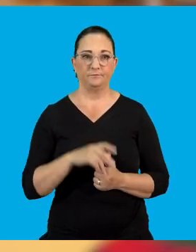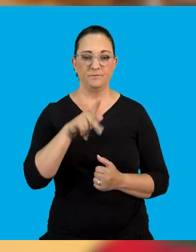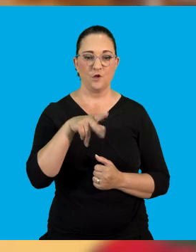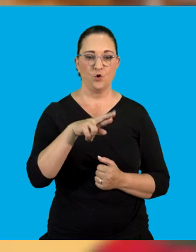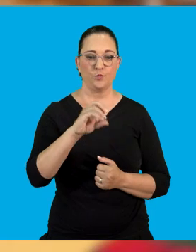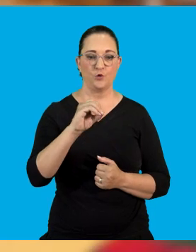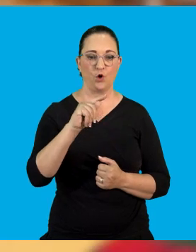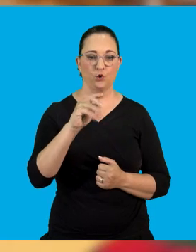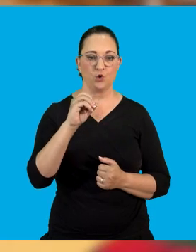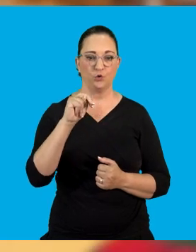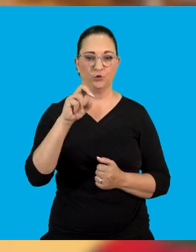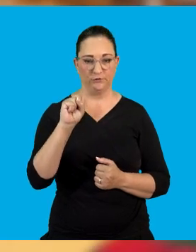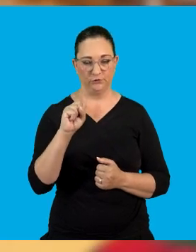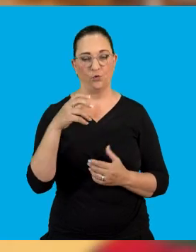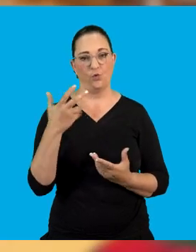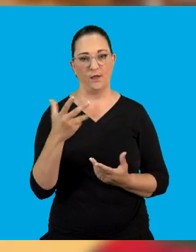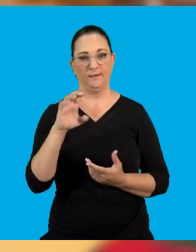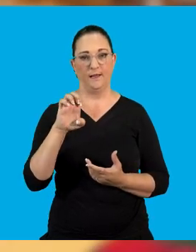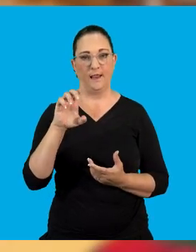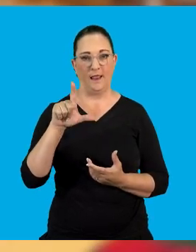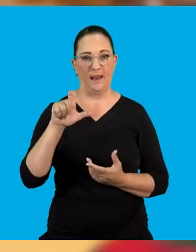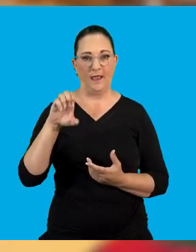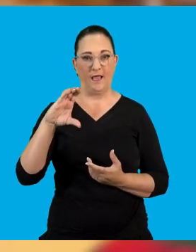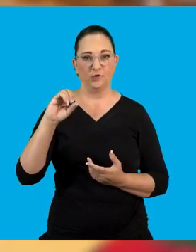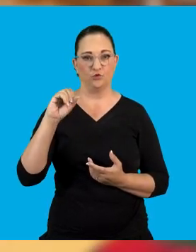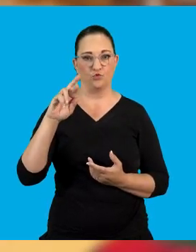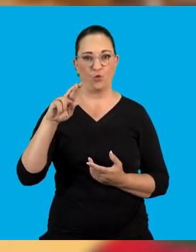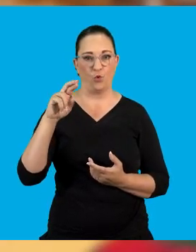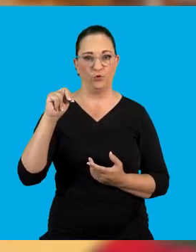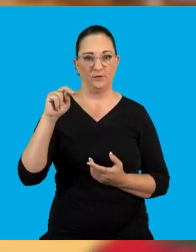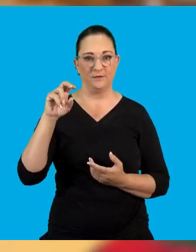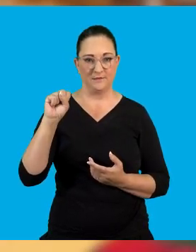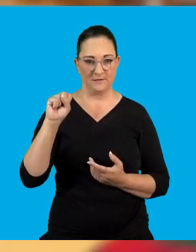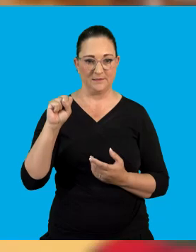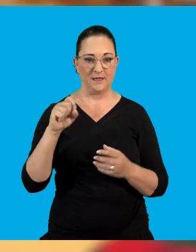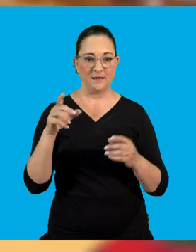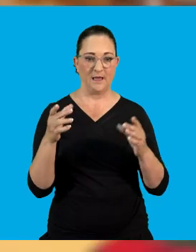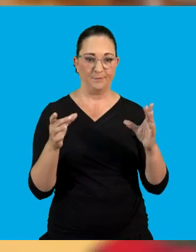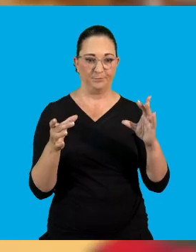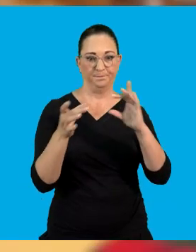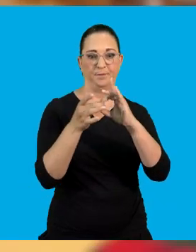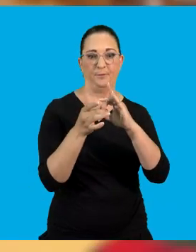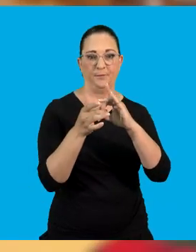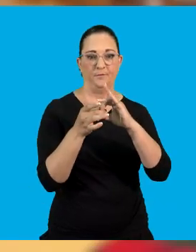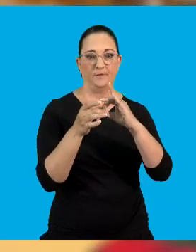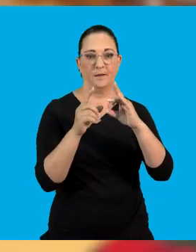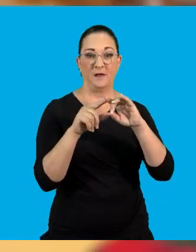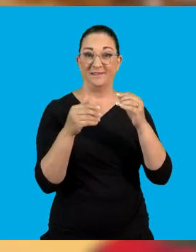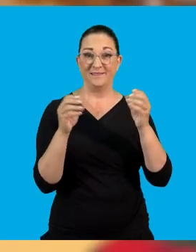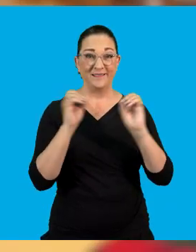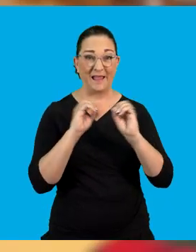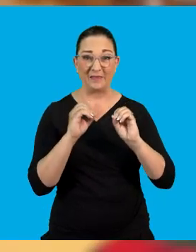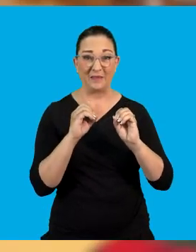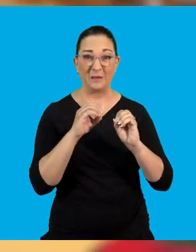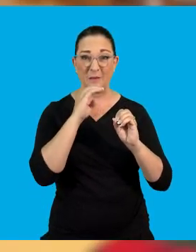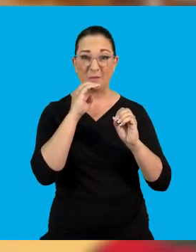are the protons, and the electrons, should there be not that attraction force between the two subatomic particles, then the electrons